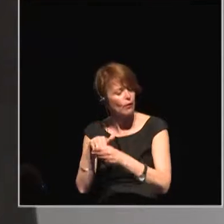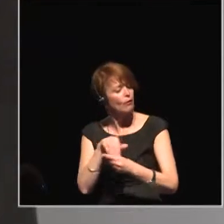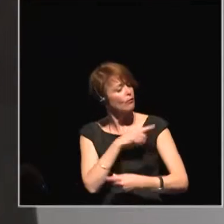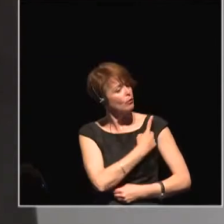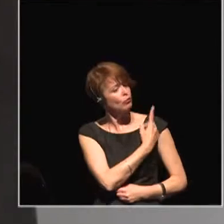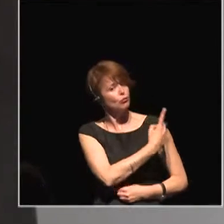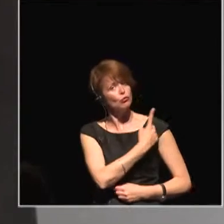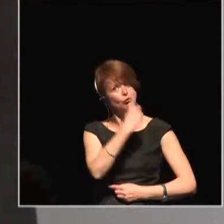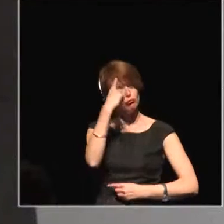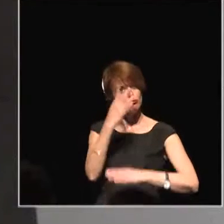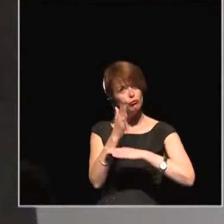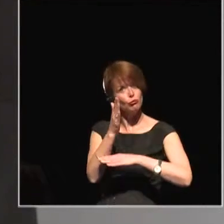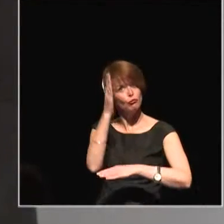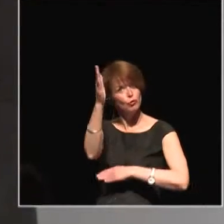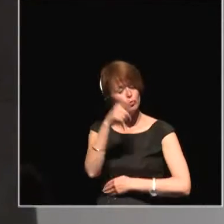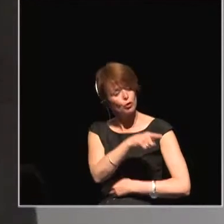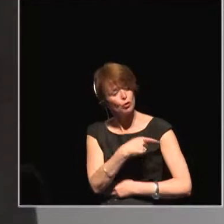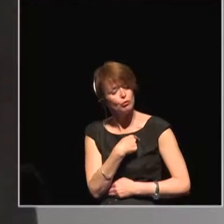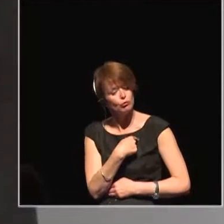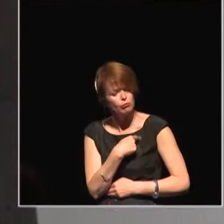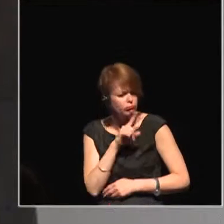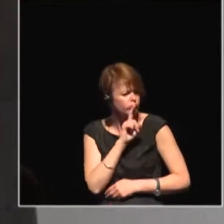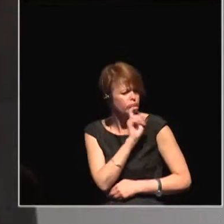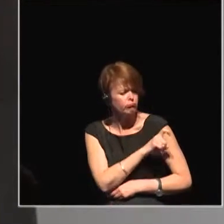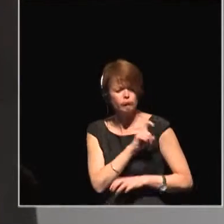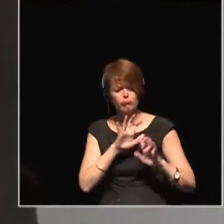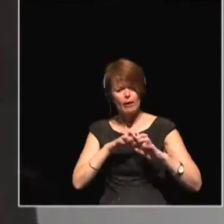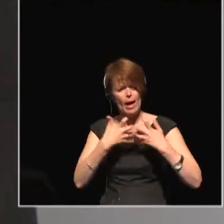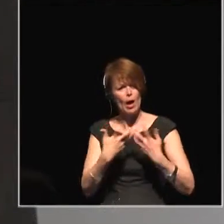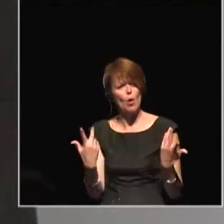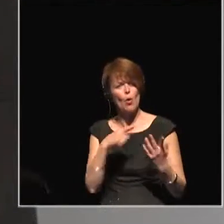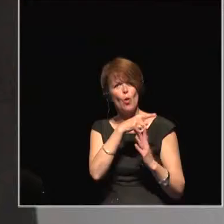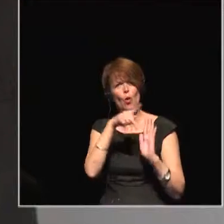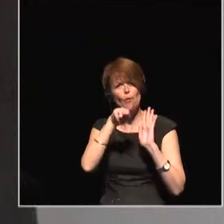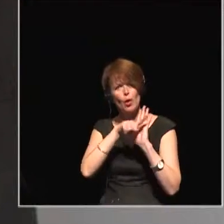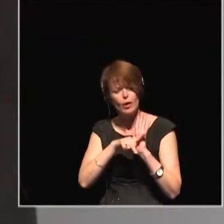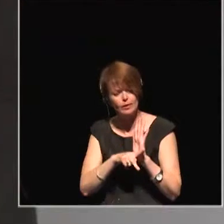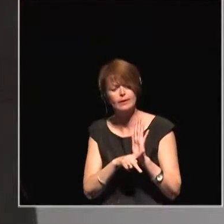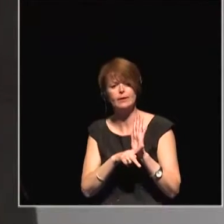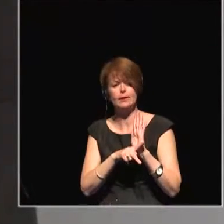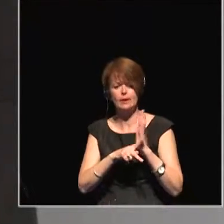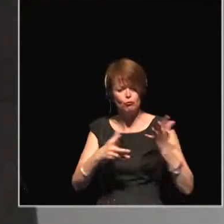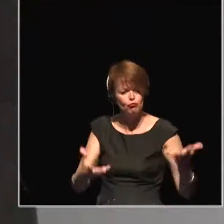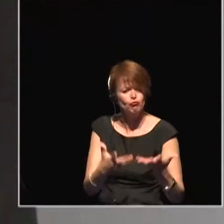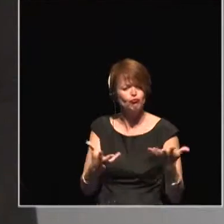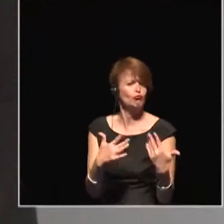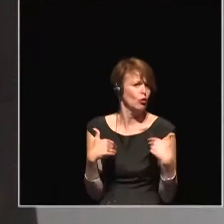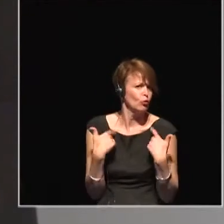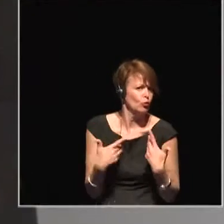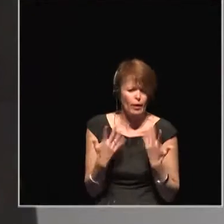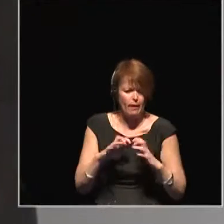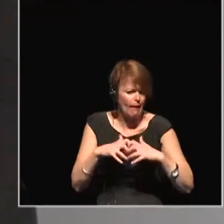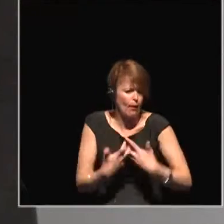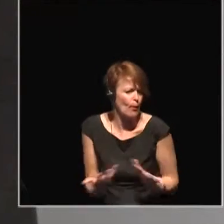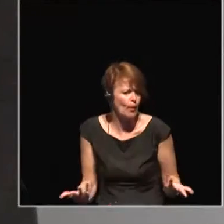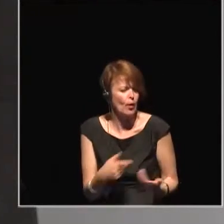forward-looking. How the policy environment can be conducive and what could be the role of